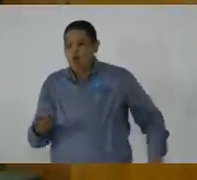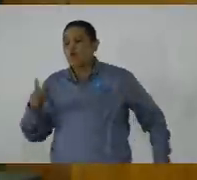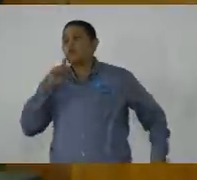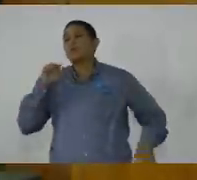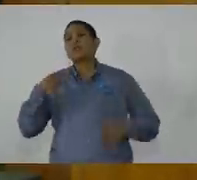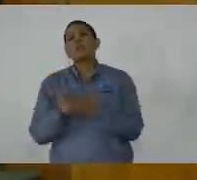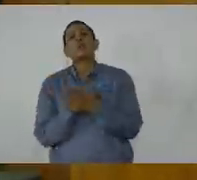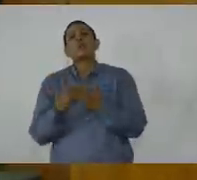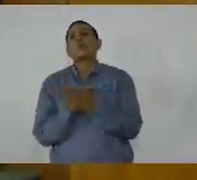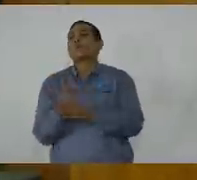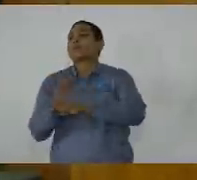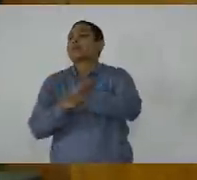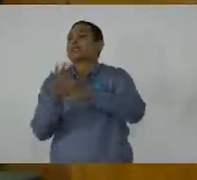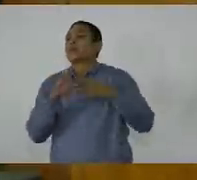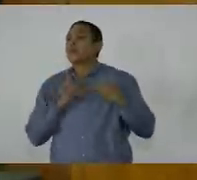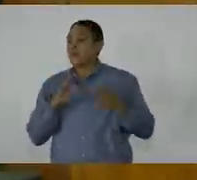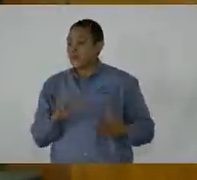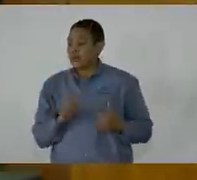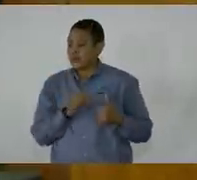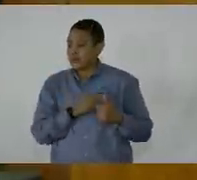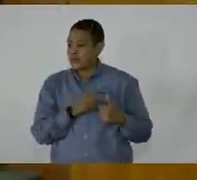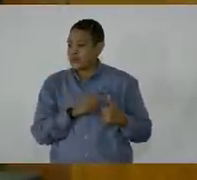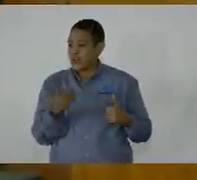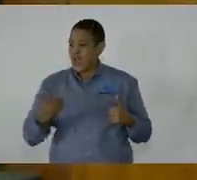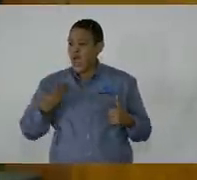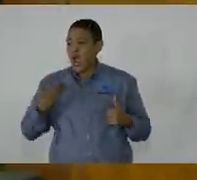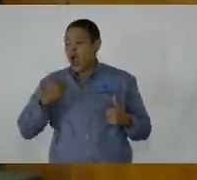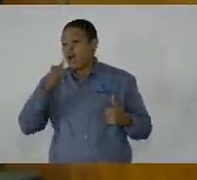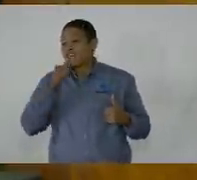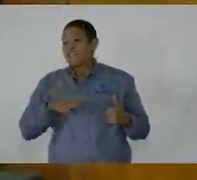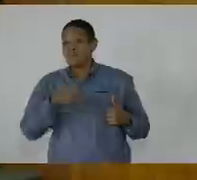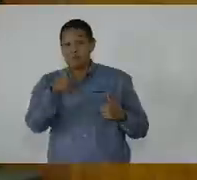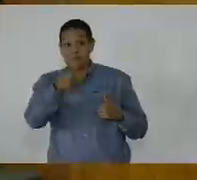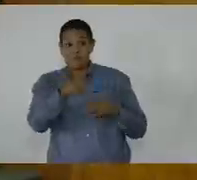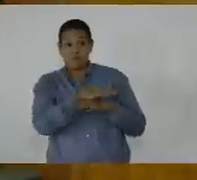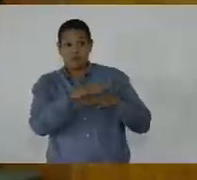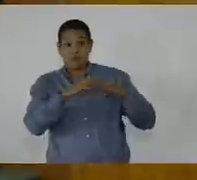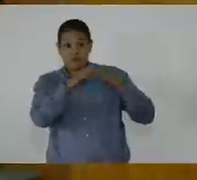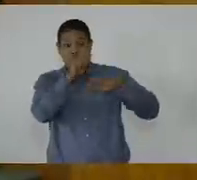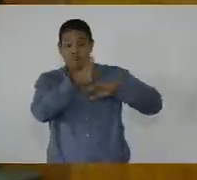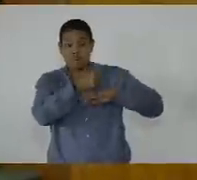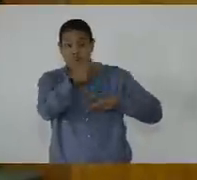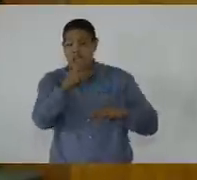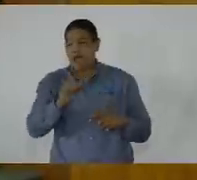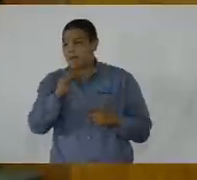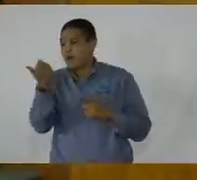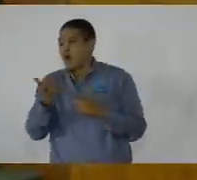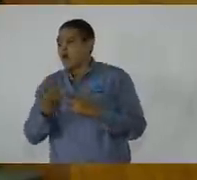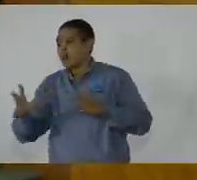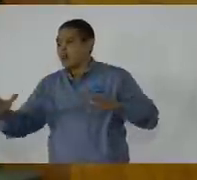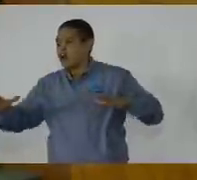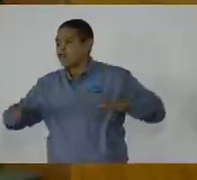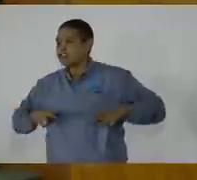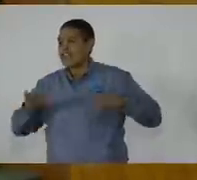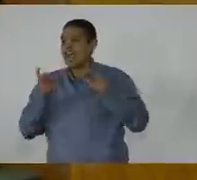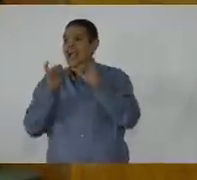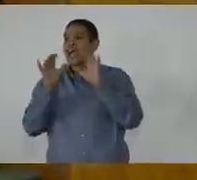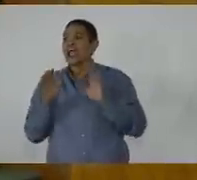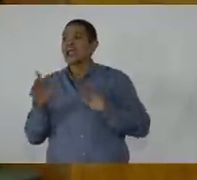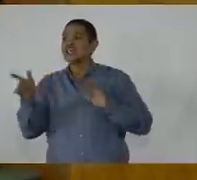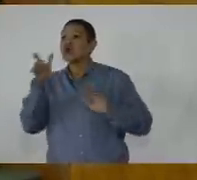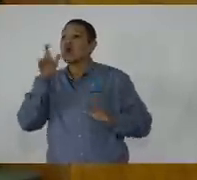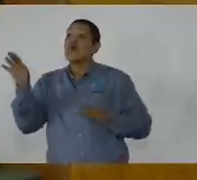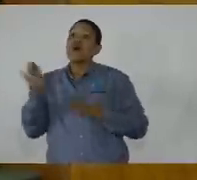new business owners, one a young female entrepreneur and the other a retired engineer